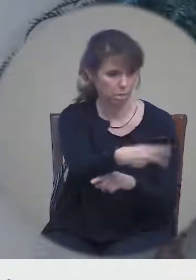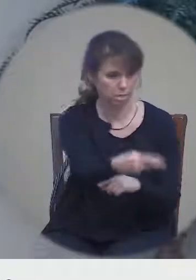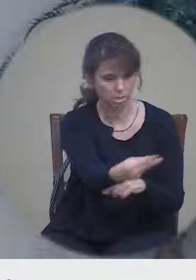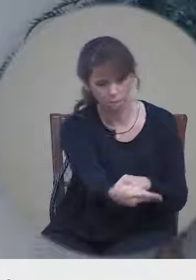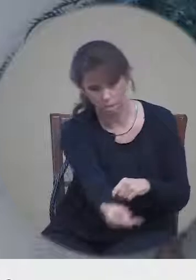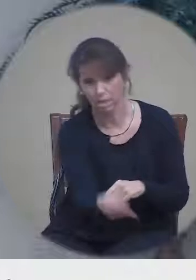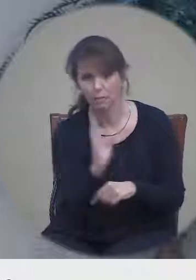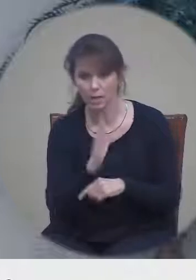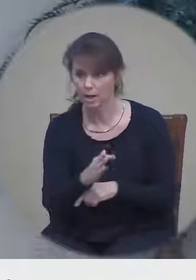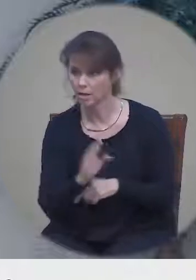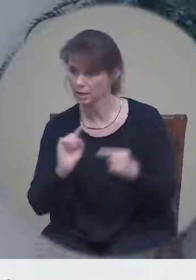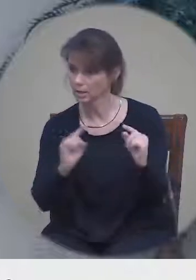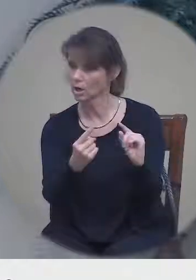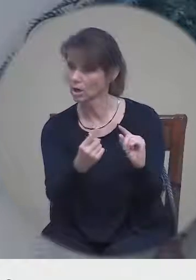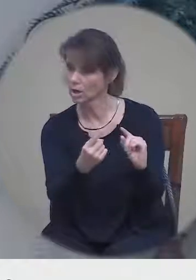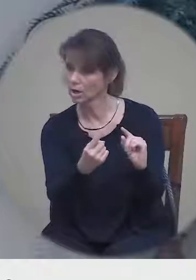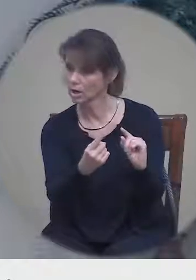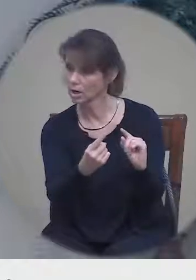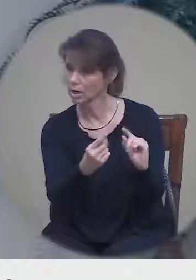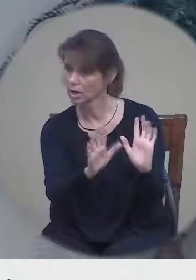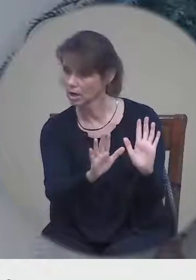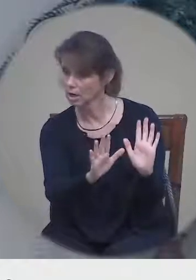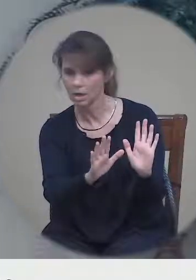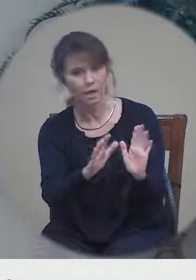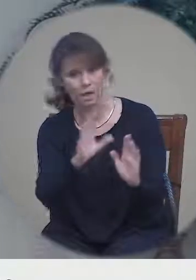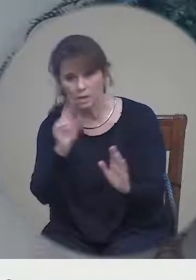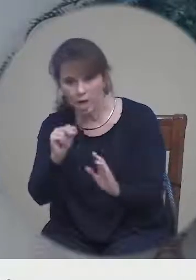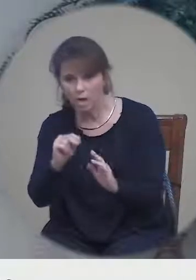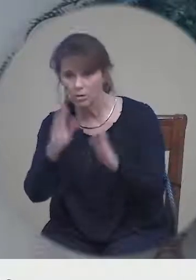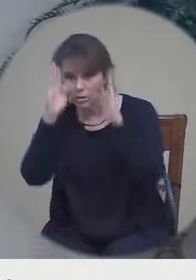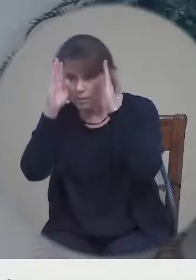have suffered don't turn into